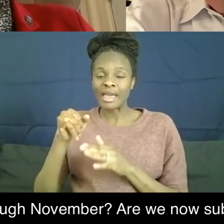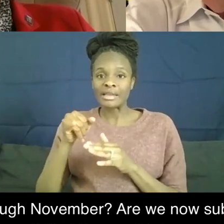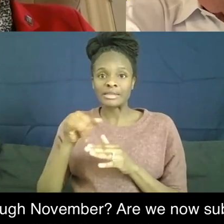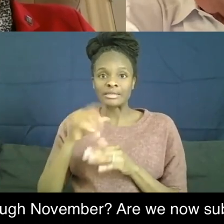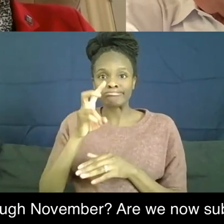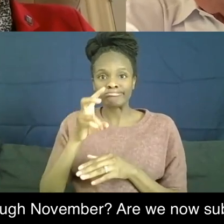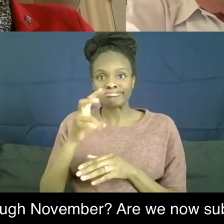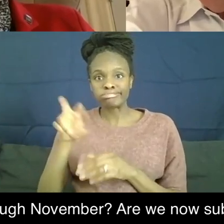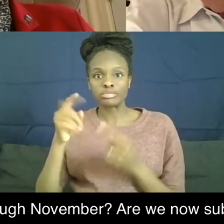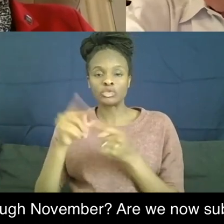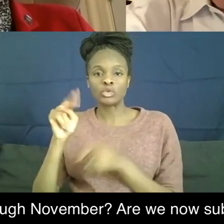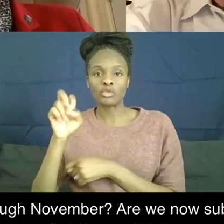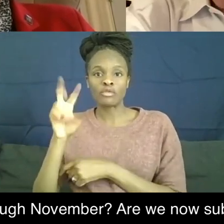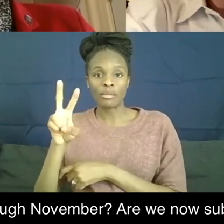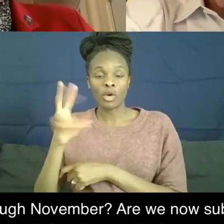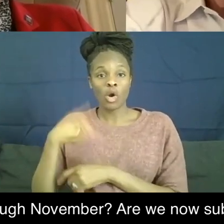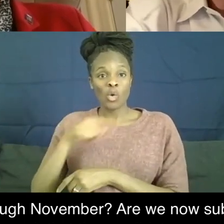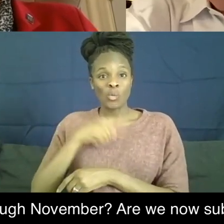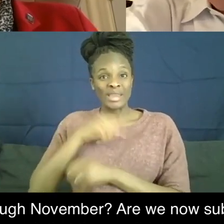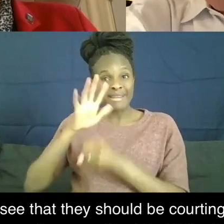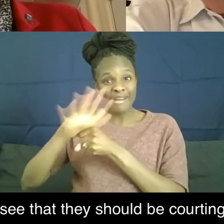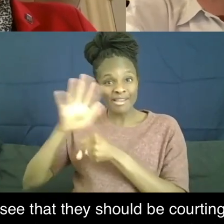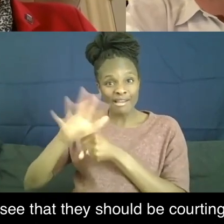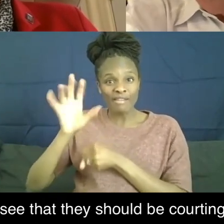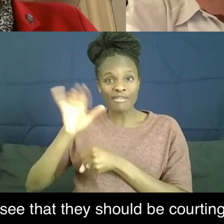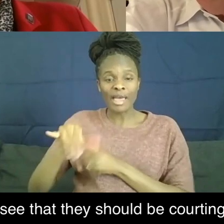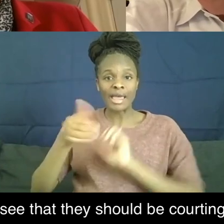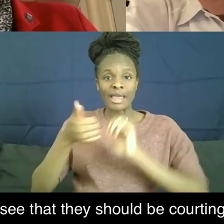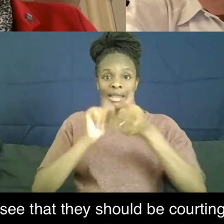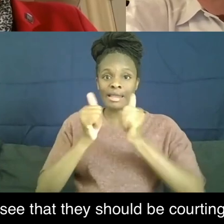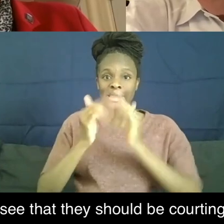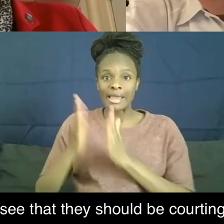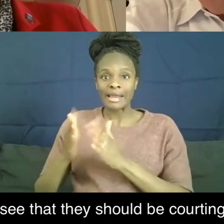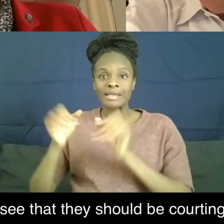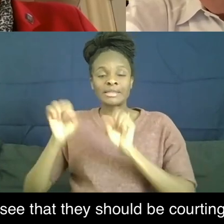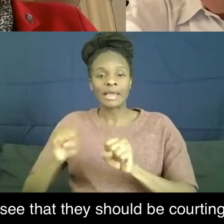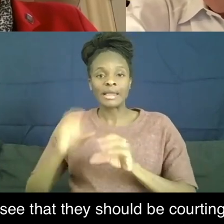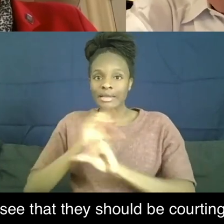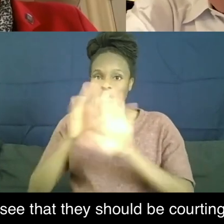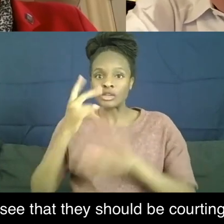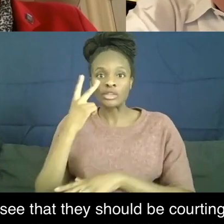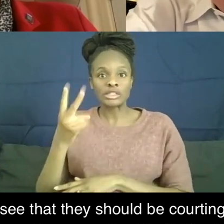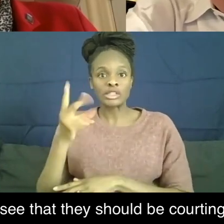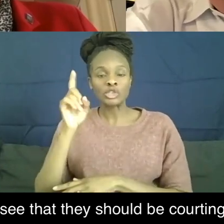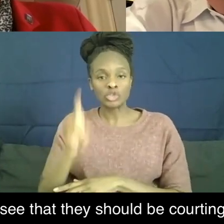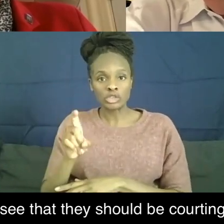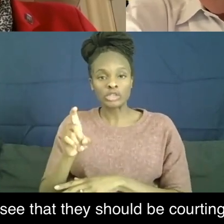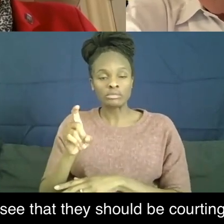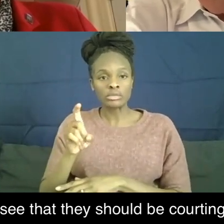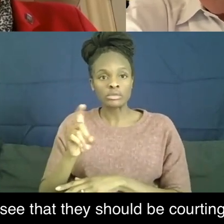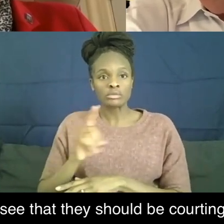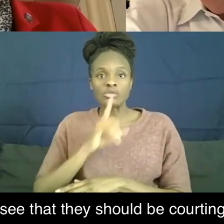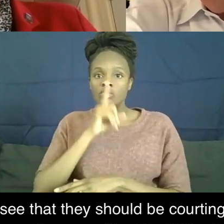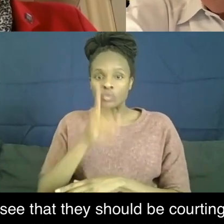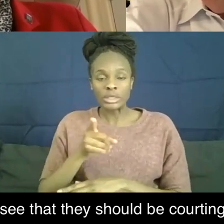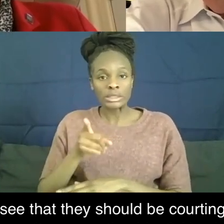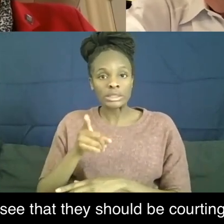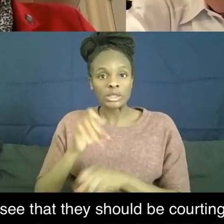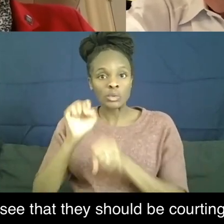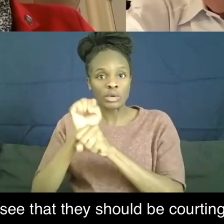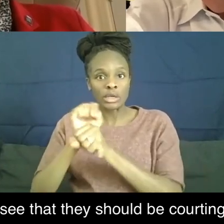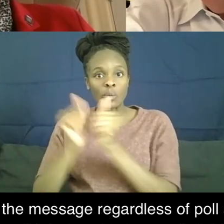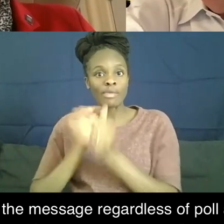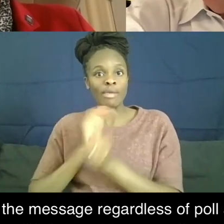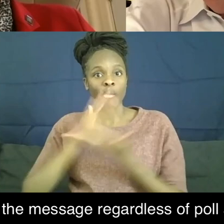enough that the candidates can clearly see that they should be courting the community as a voting bloc? Also,